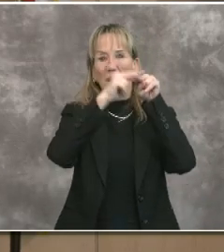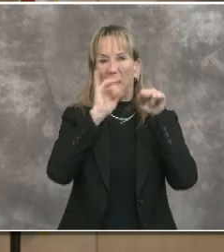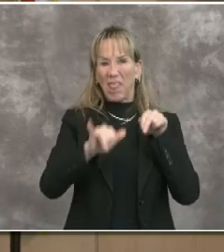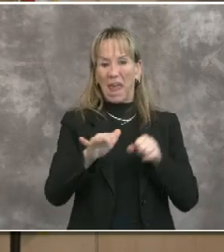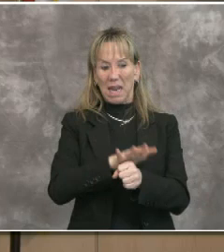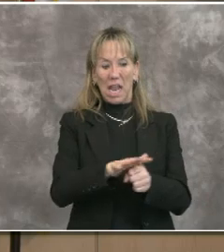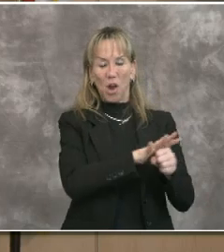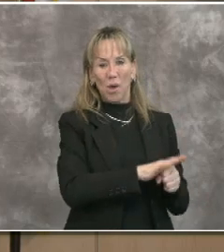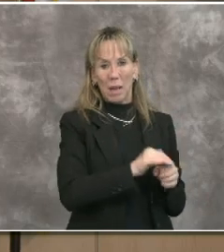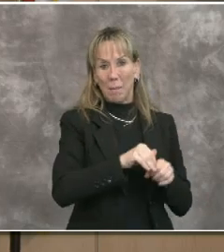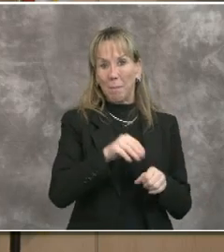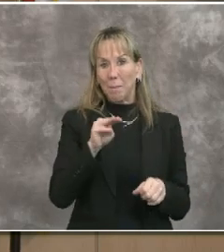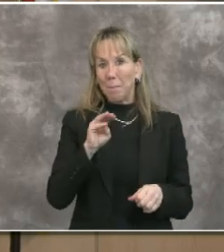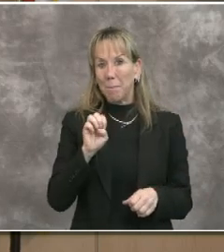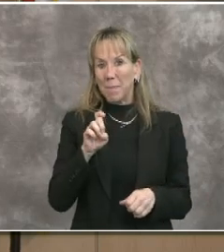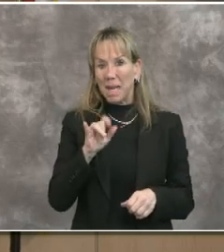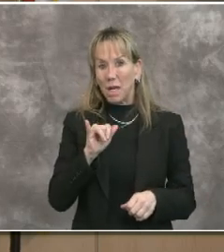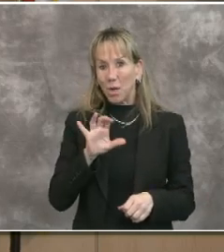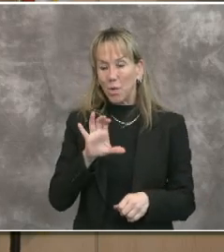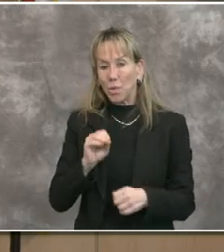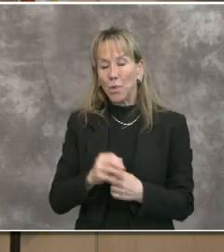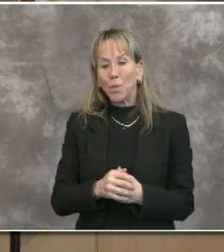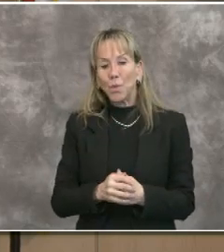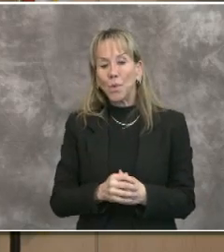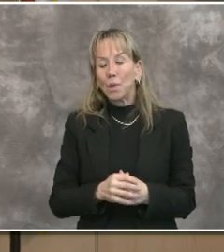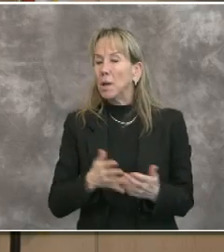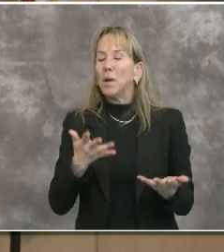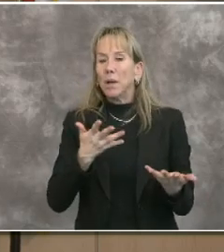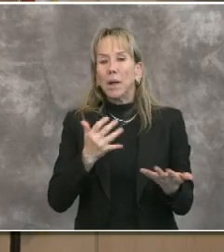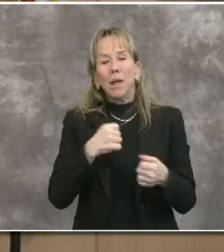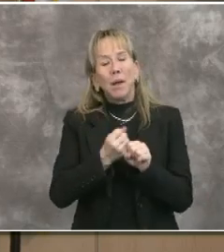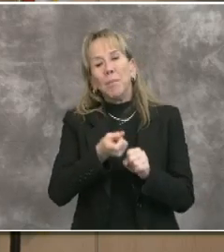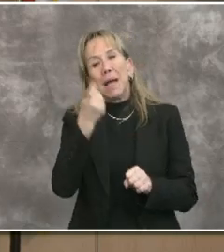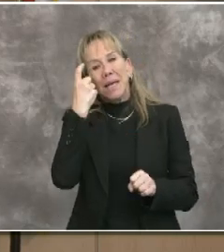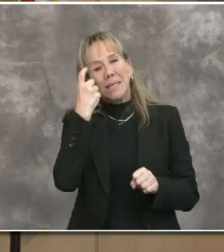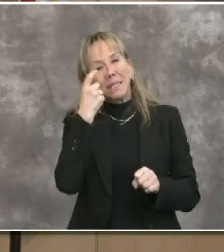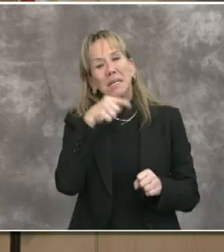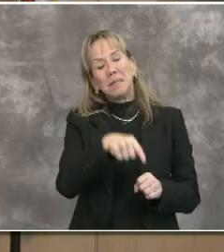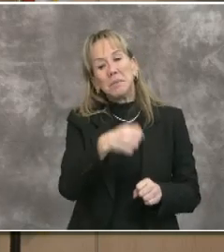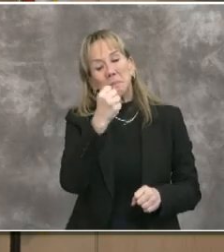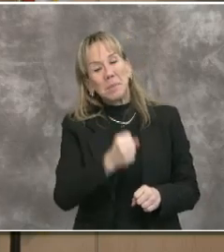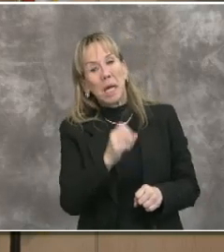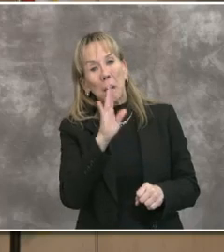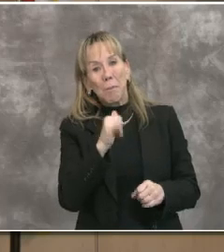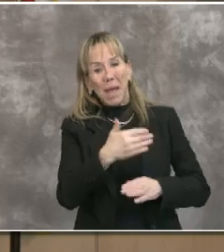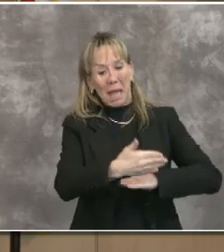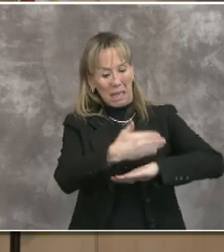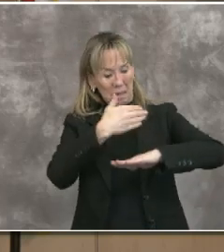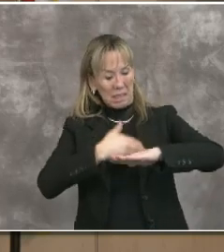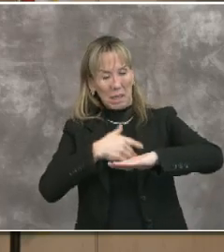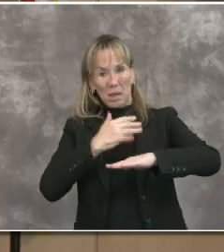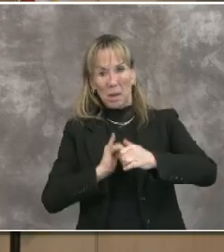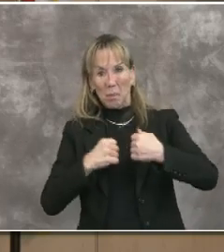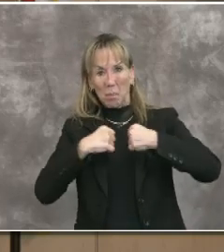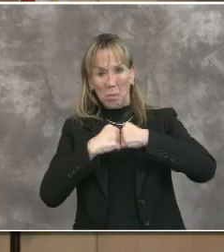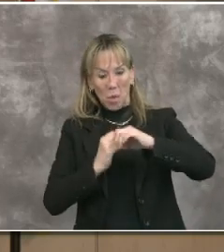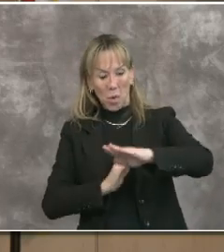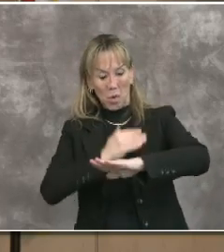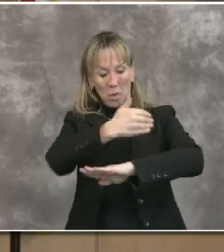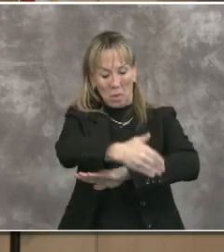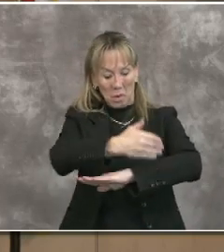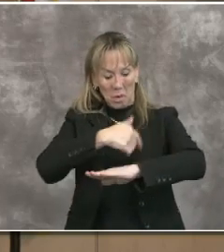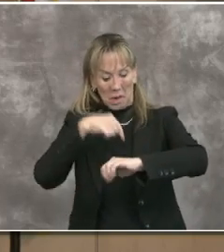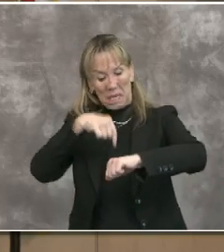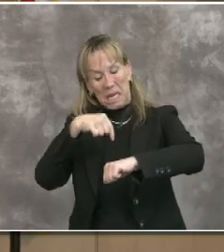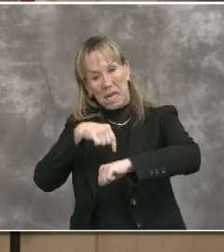Mexico. It makes sense that we may have some increased activity related to that on our side of the border. There are a lot